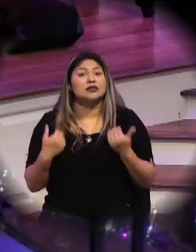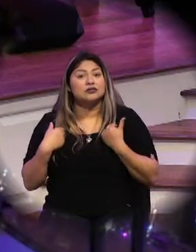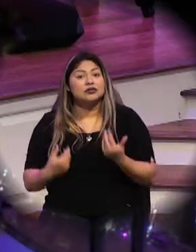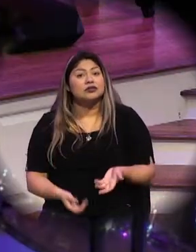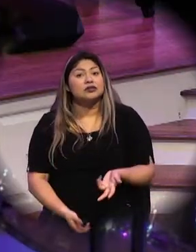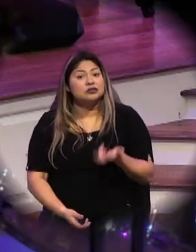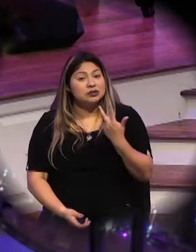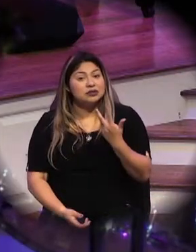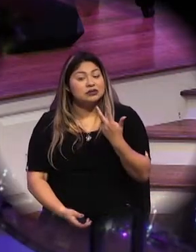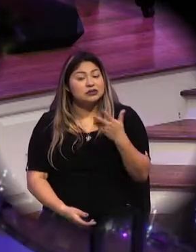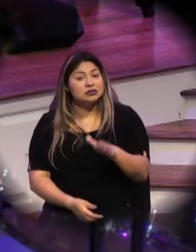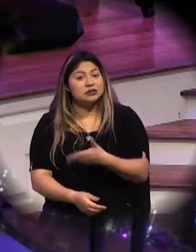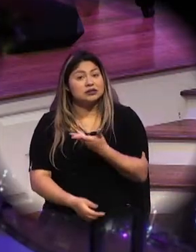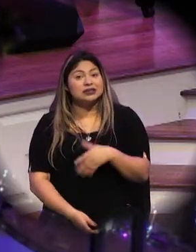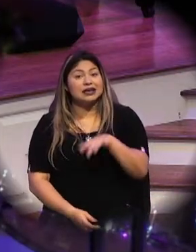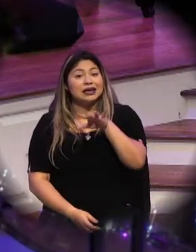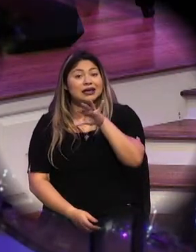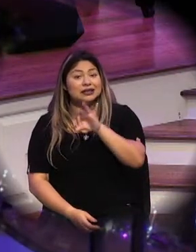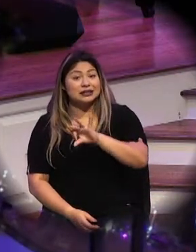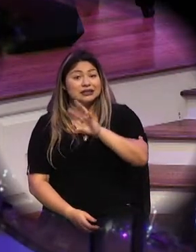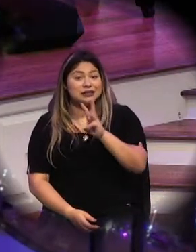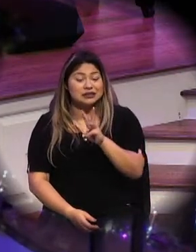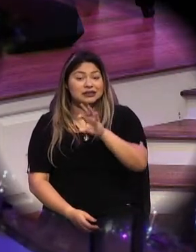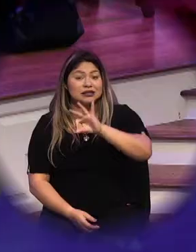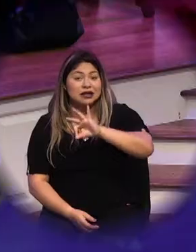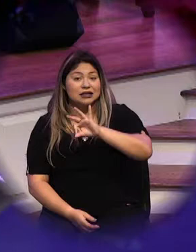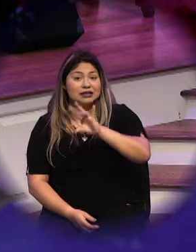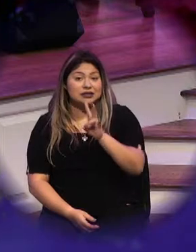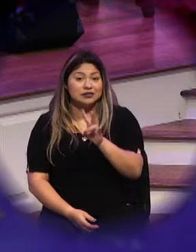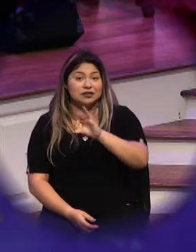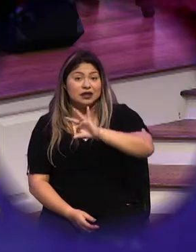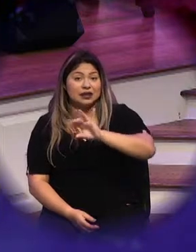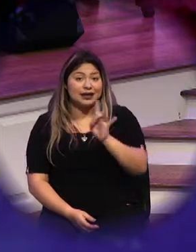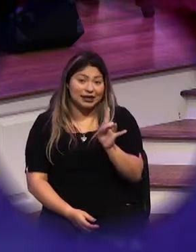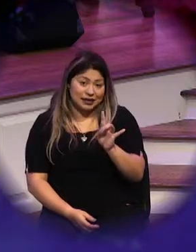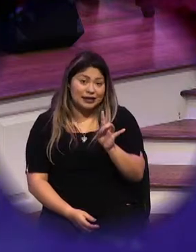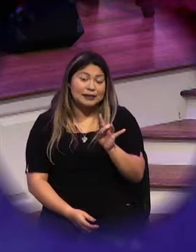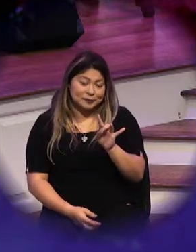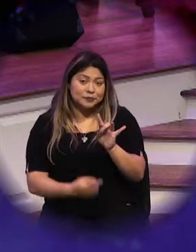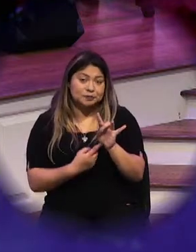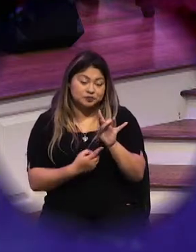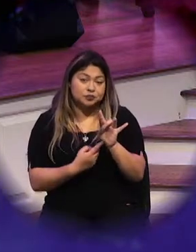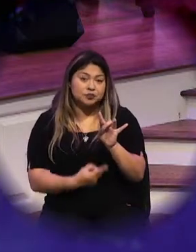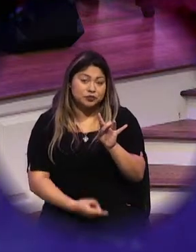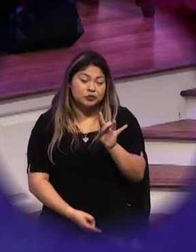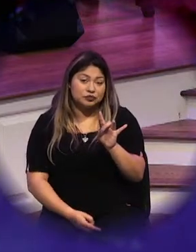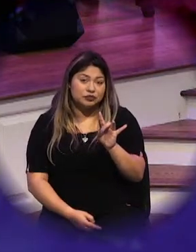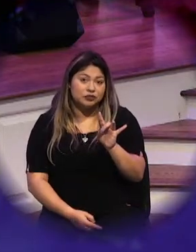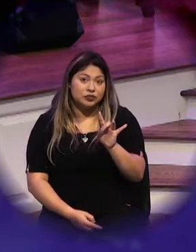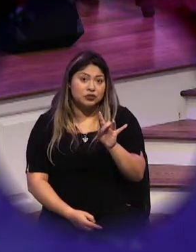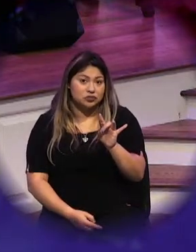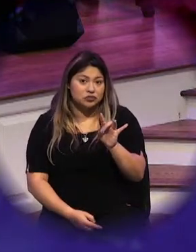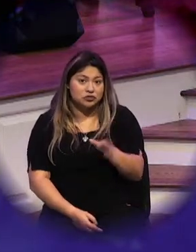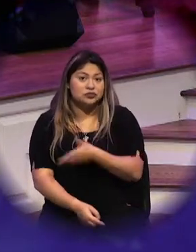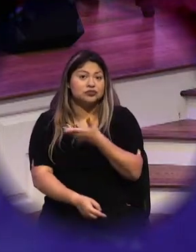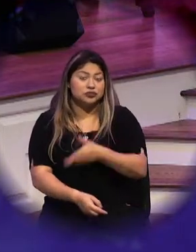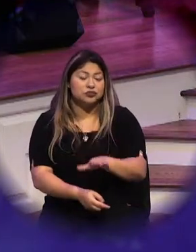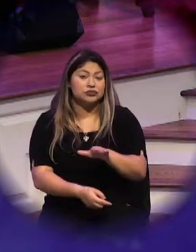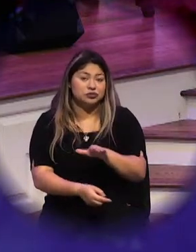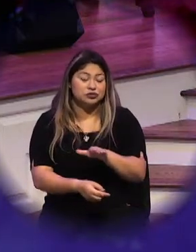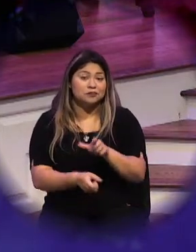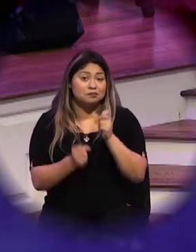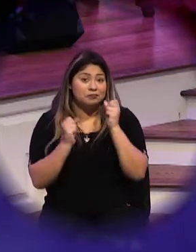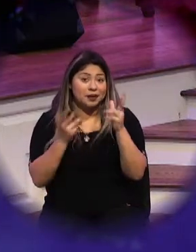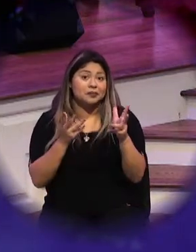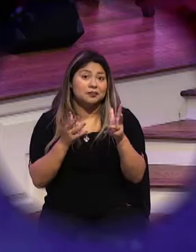96, 97, and 98, for those churches that kind of read the same passages every year, that those psalms in many